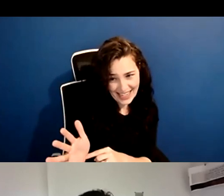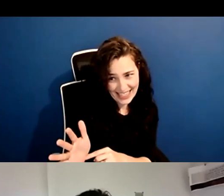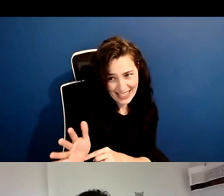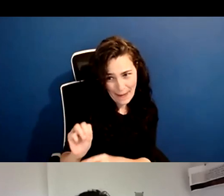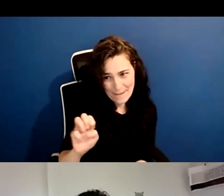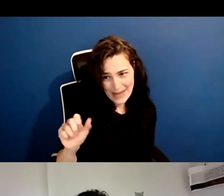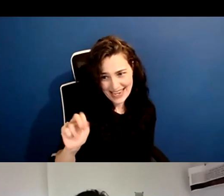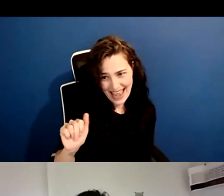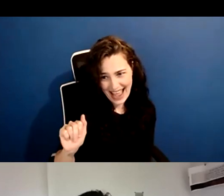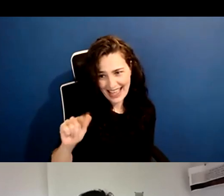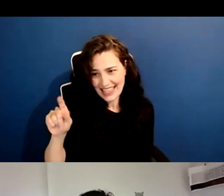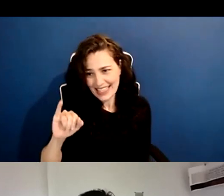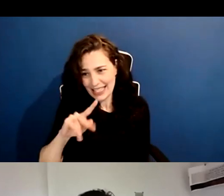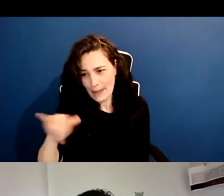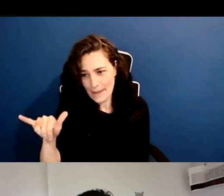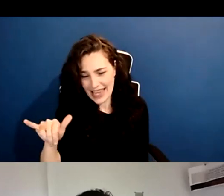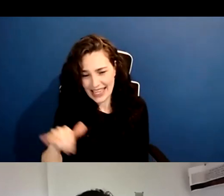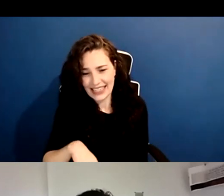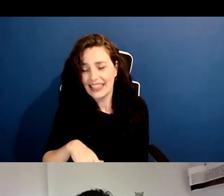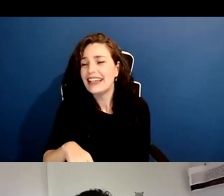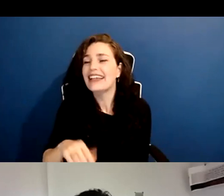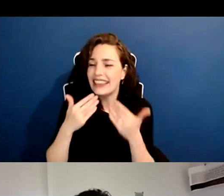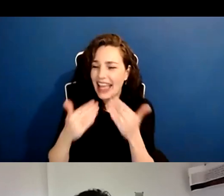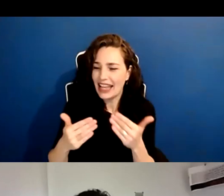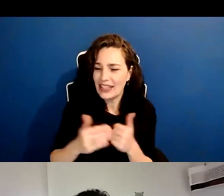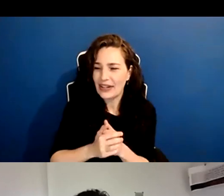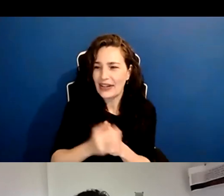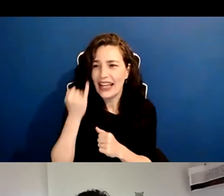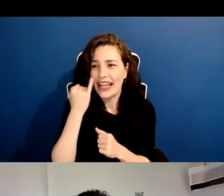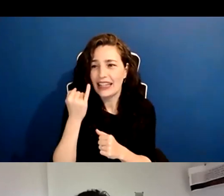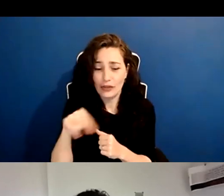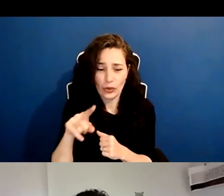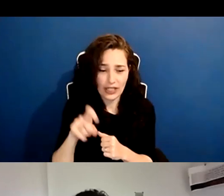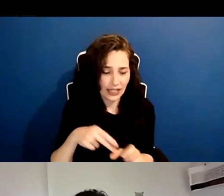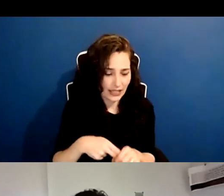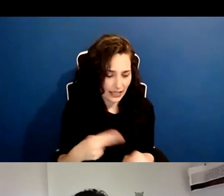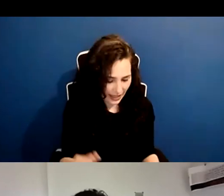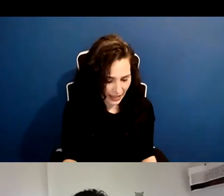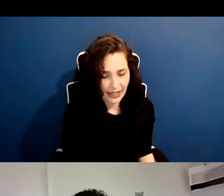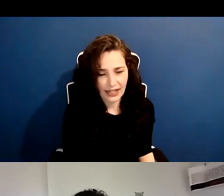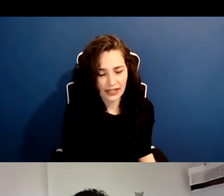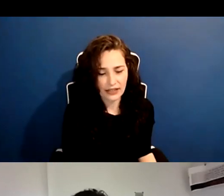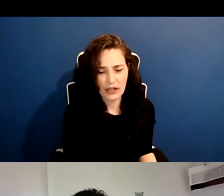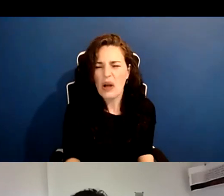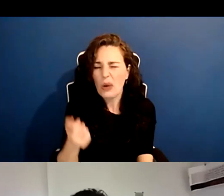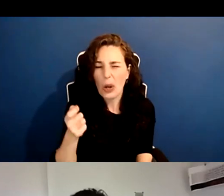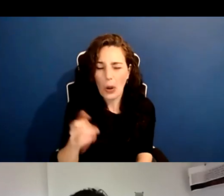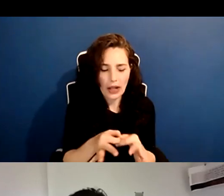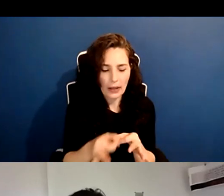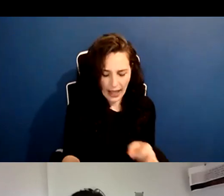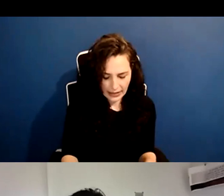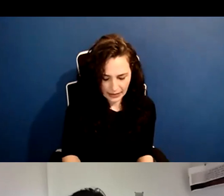you. And if anyone needs to leave, but we're gonna go a little past 11 Pacific